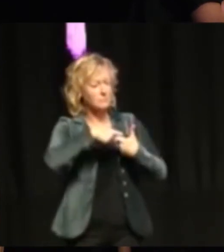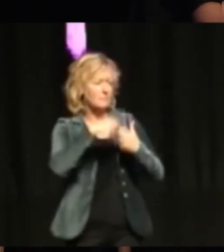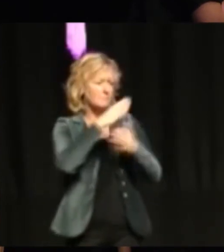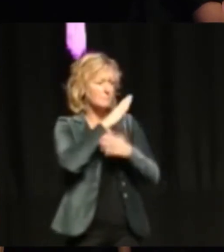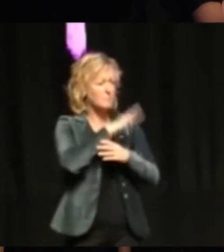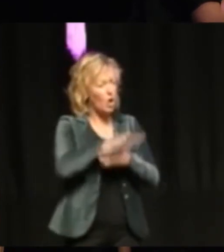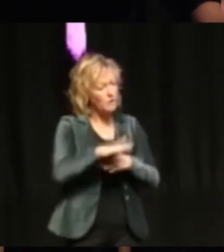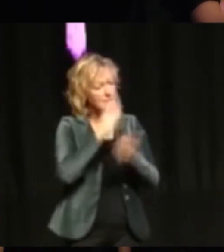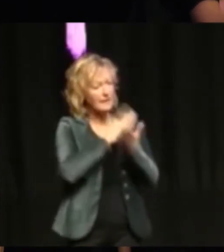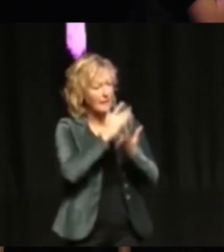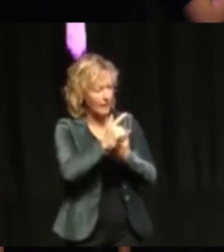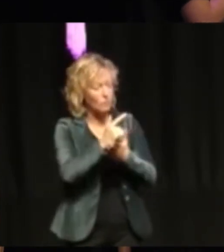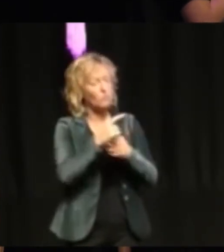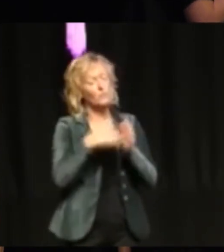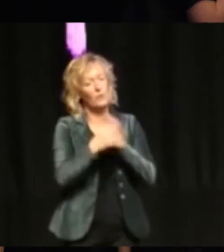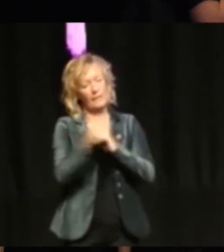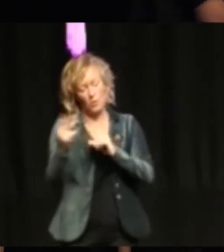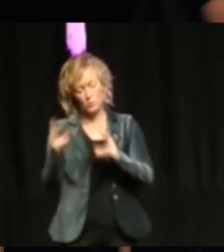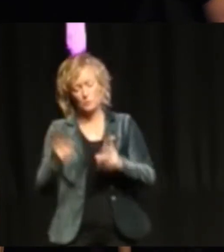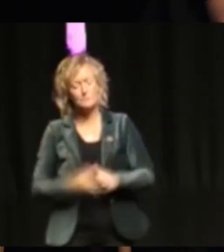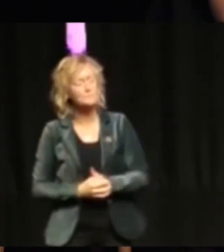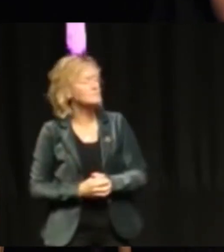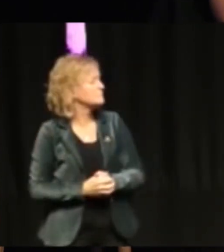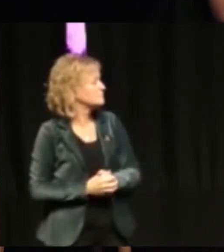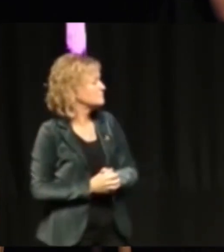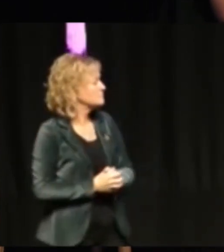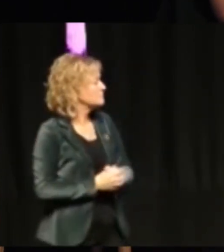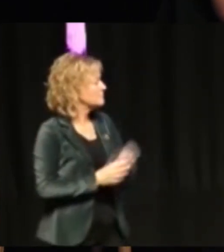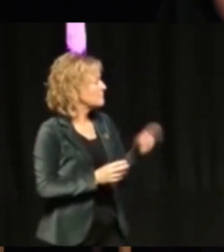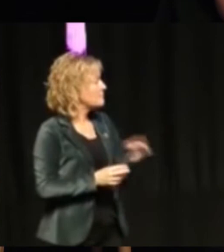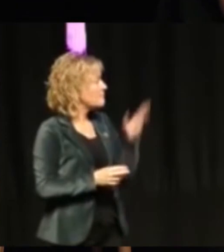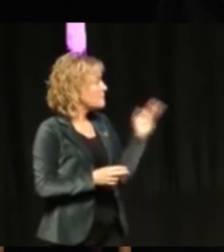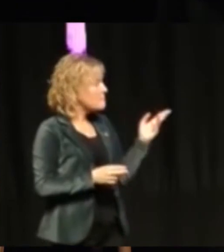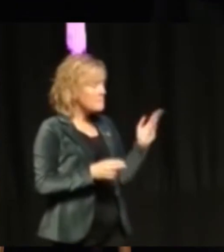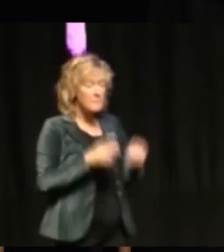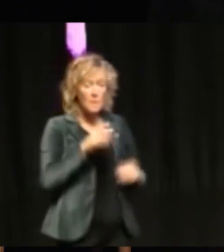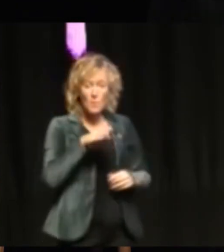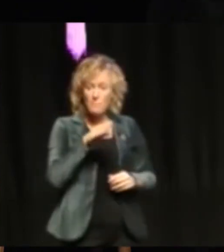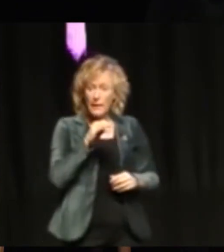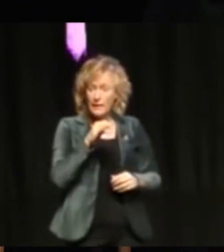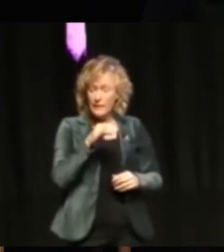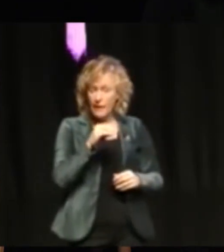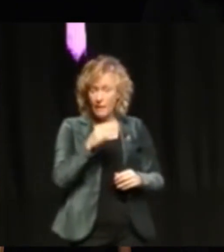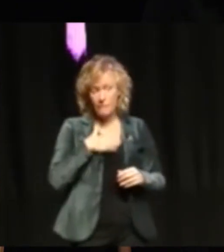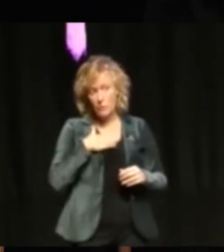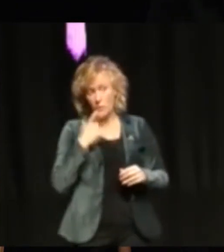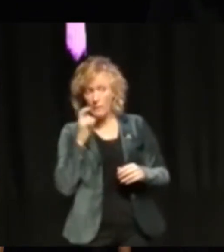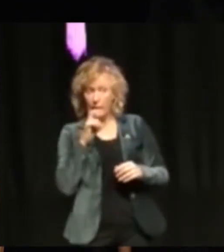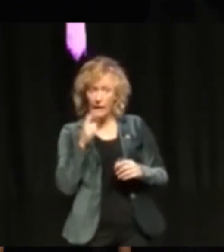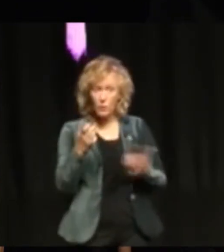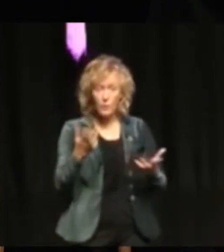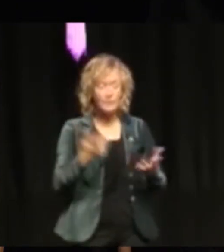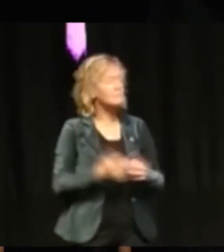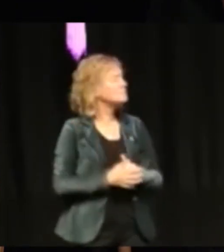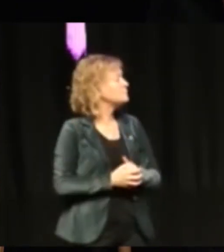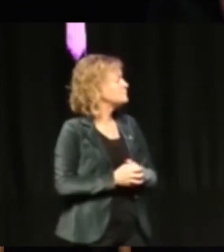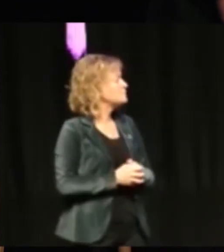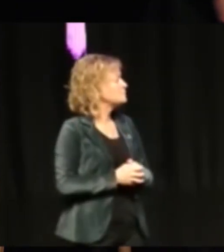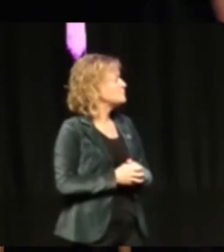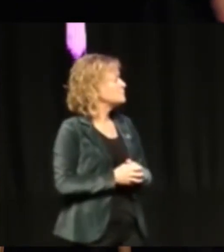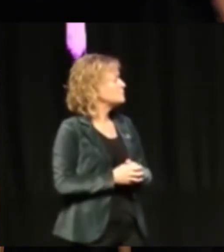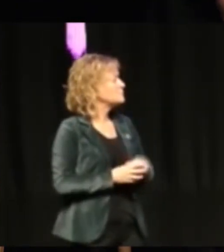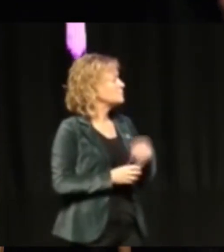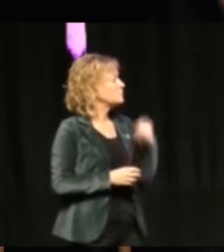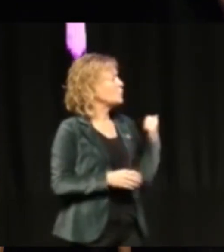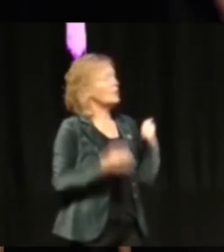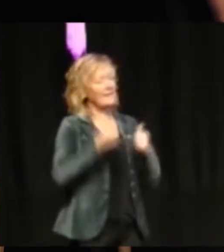women, elimination of all discrimination. Interesting development. Maria, you wanted to comment also. Oh, just because I think we're about